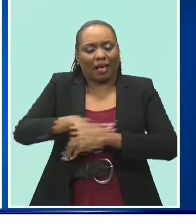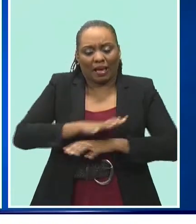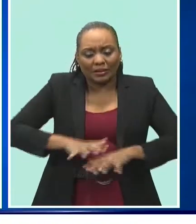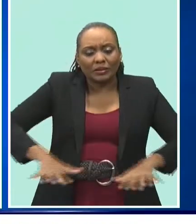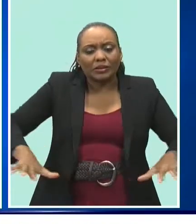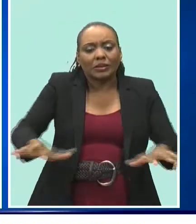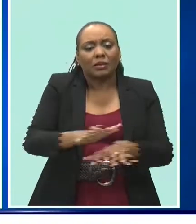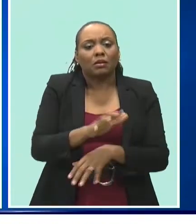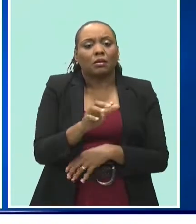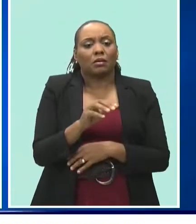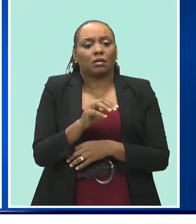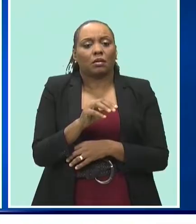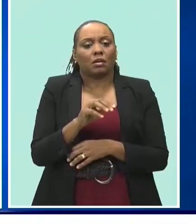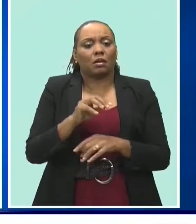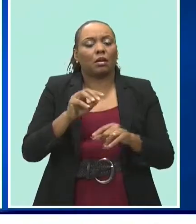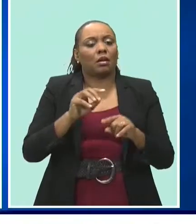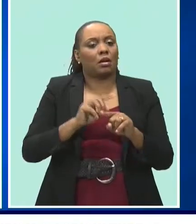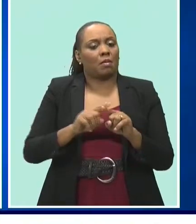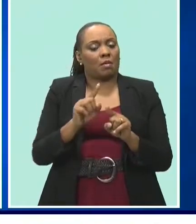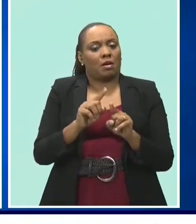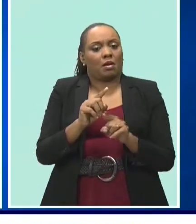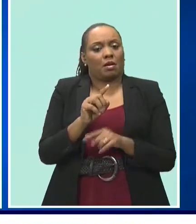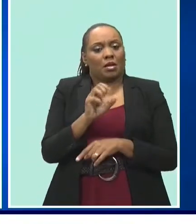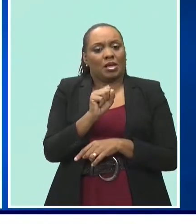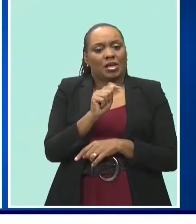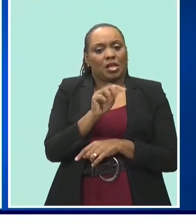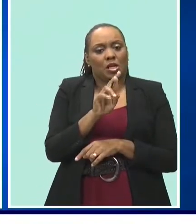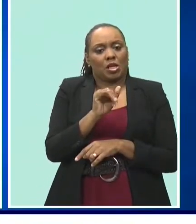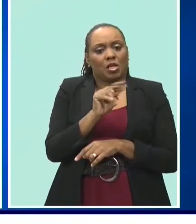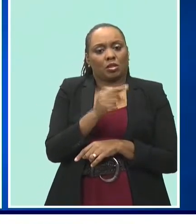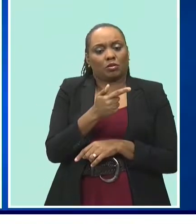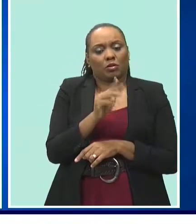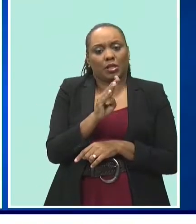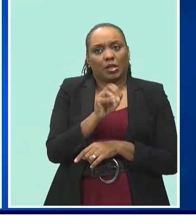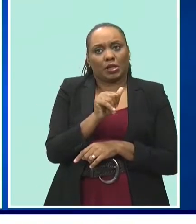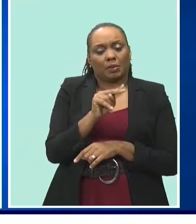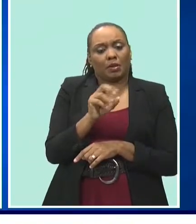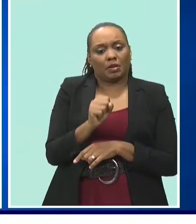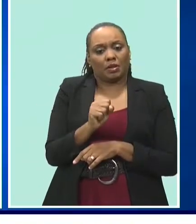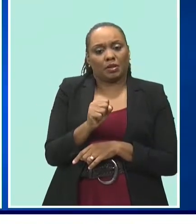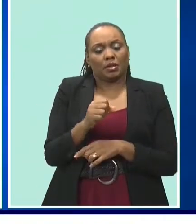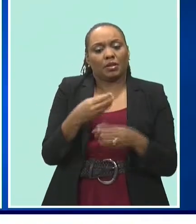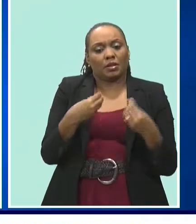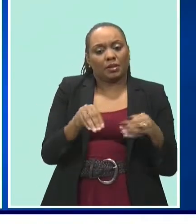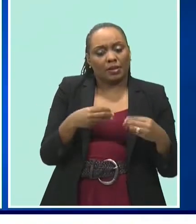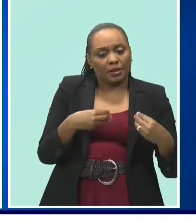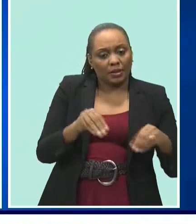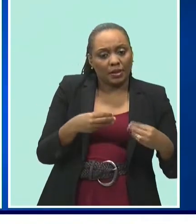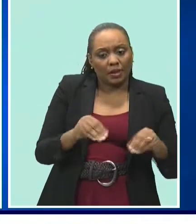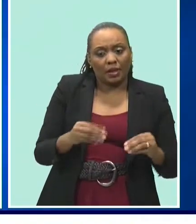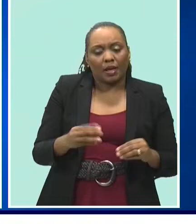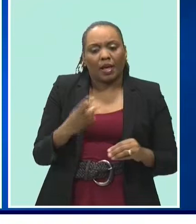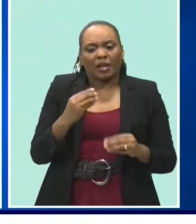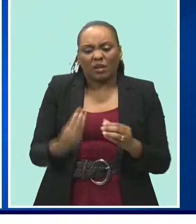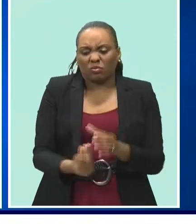string beans selling at $11 a kilogram, and the yield per acre is 2,200